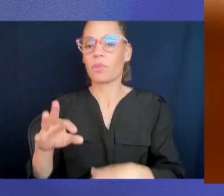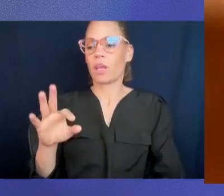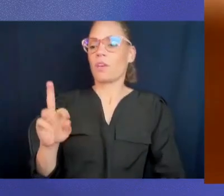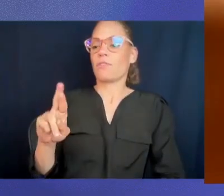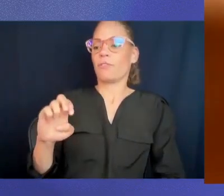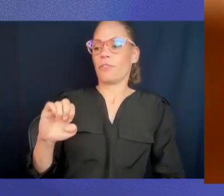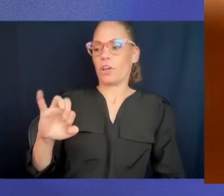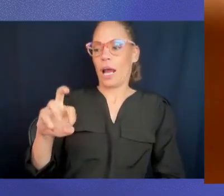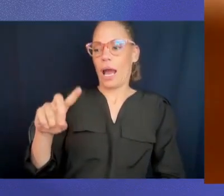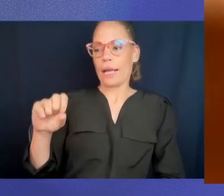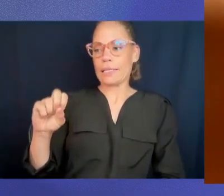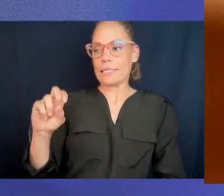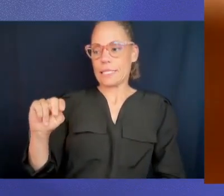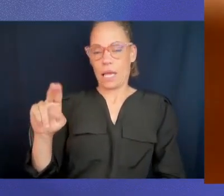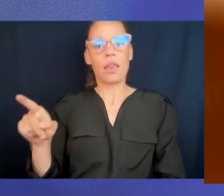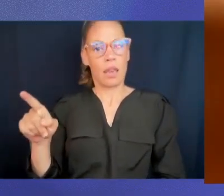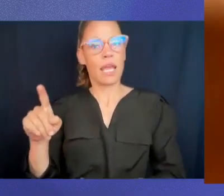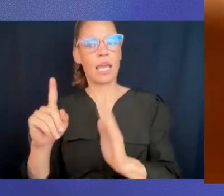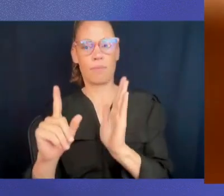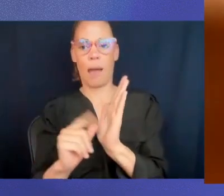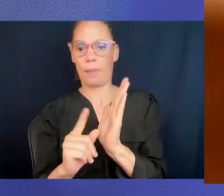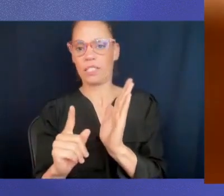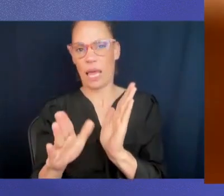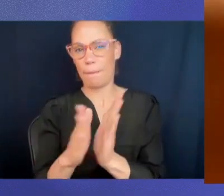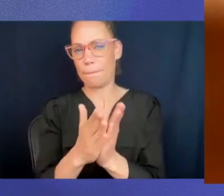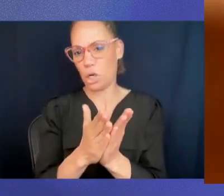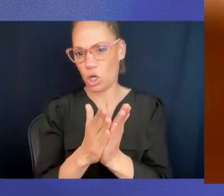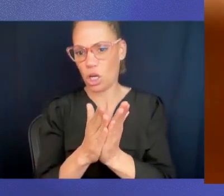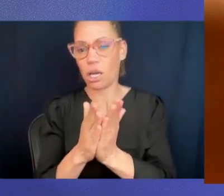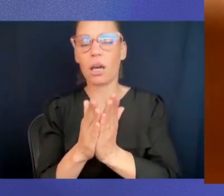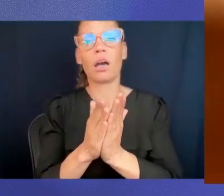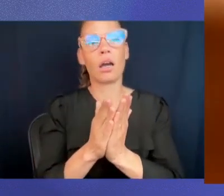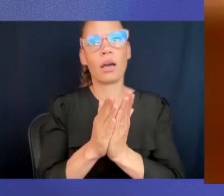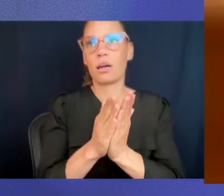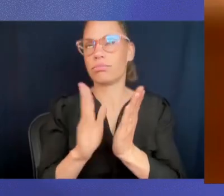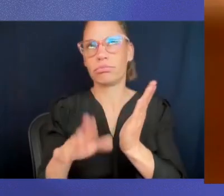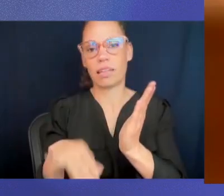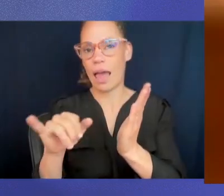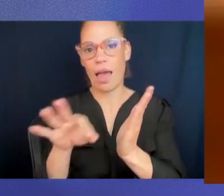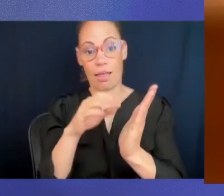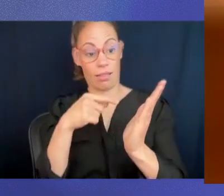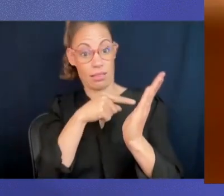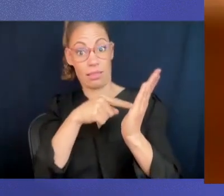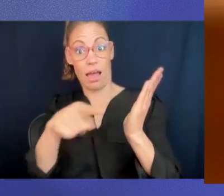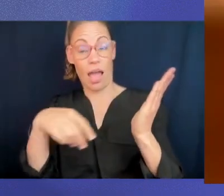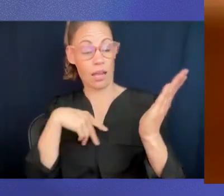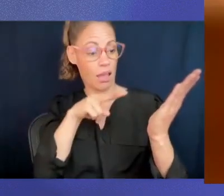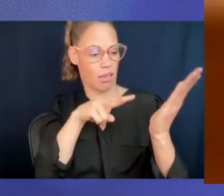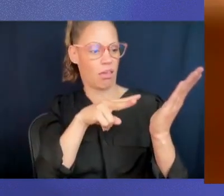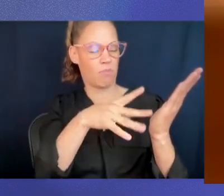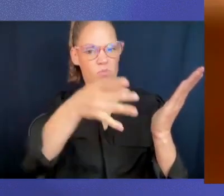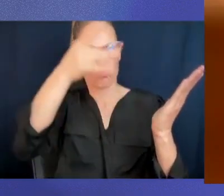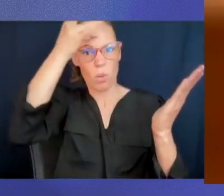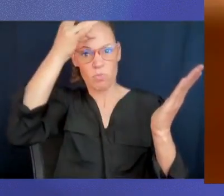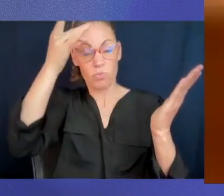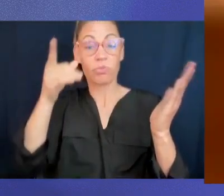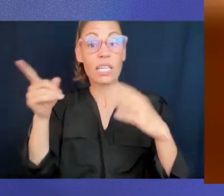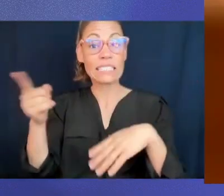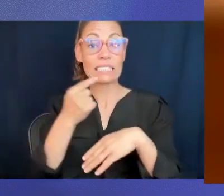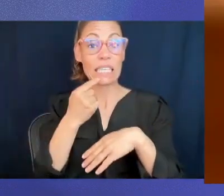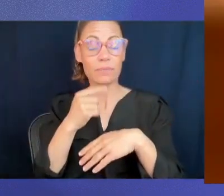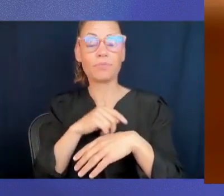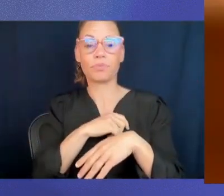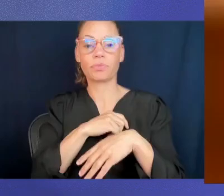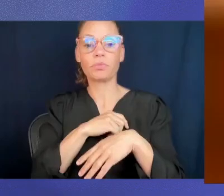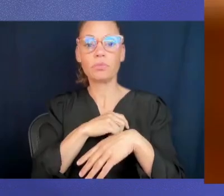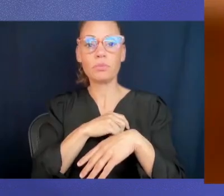that I've never forgotten since the minute I read it. He says, a profession, in